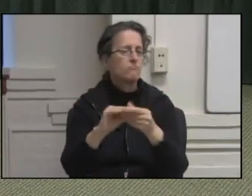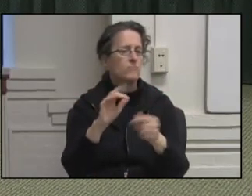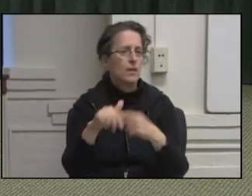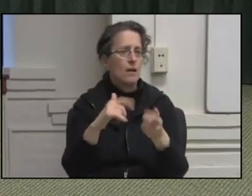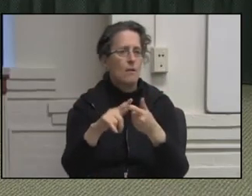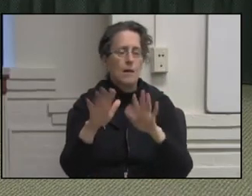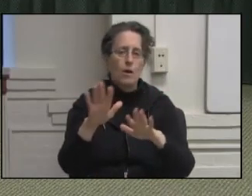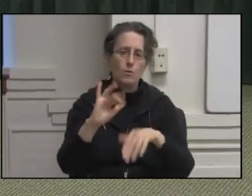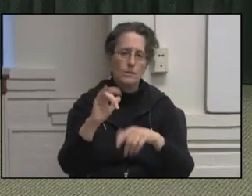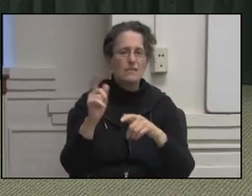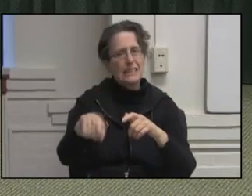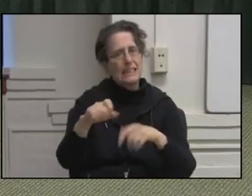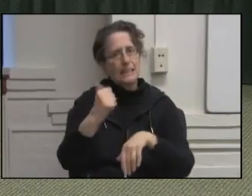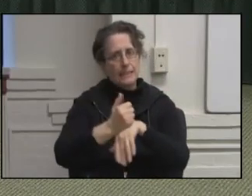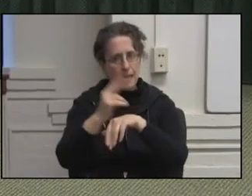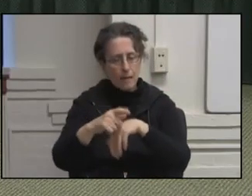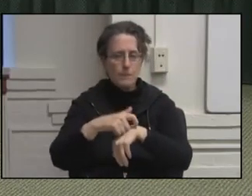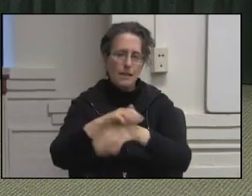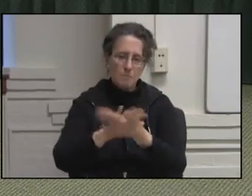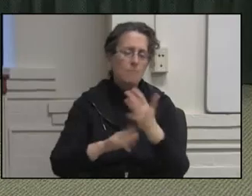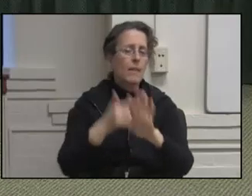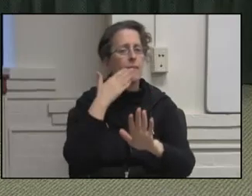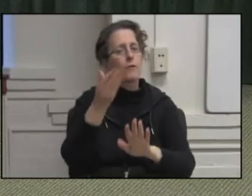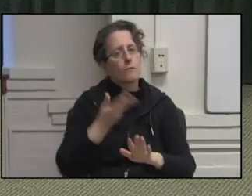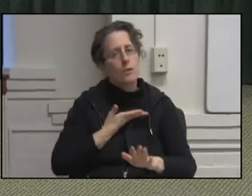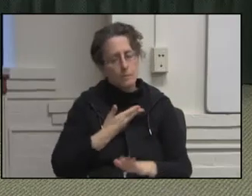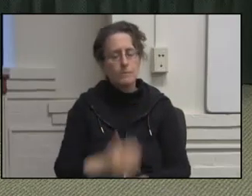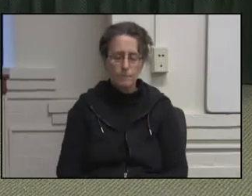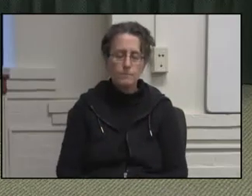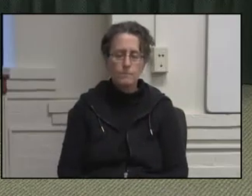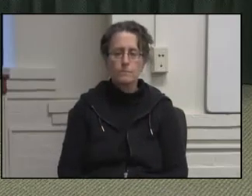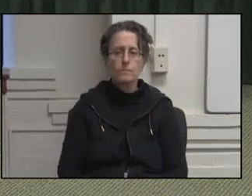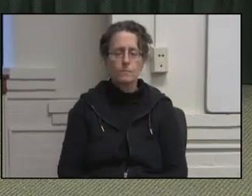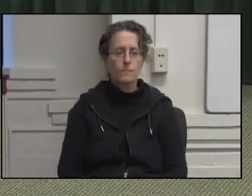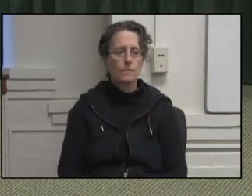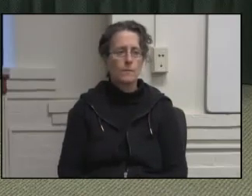setup time that's required. I was unaware of that.